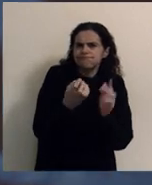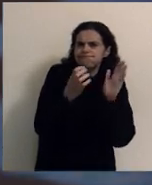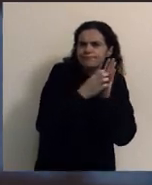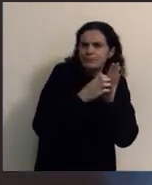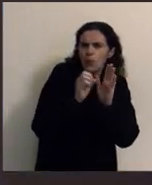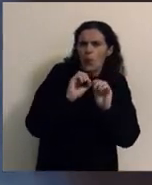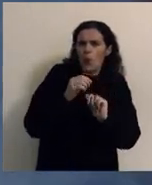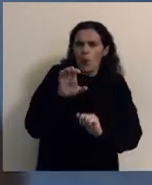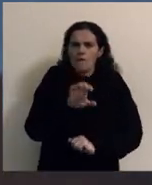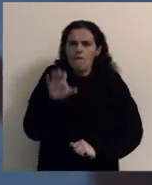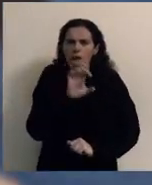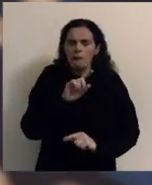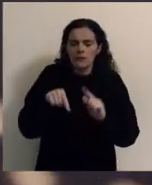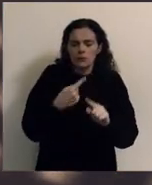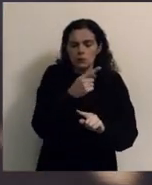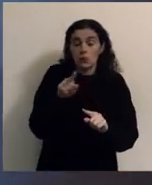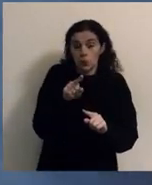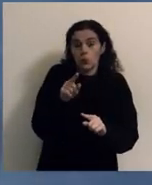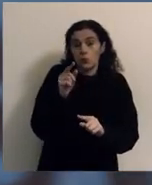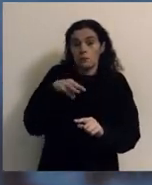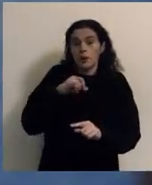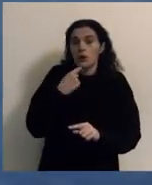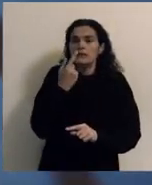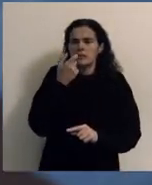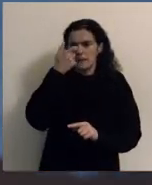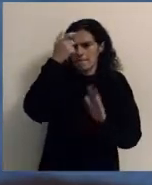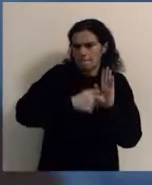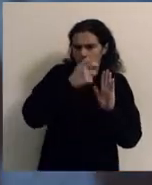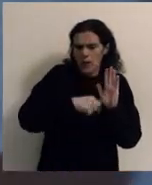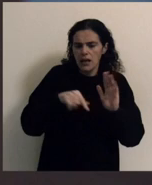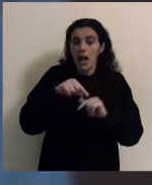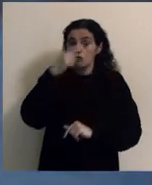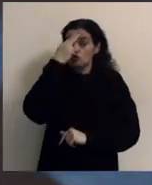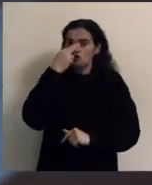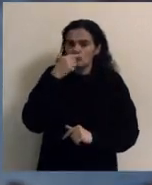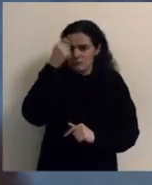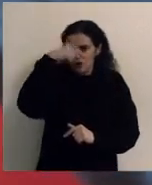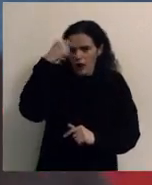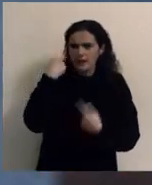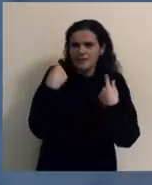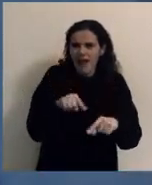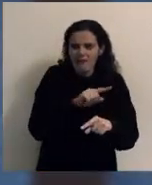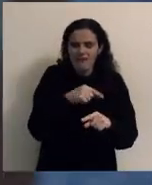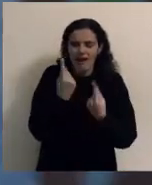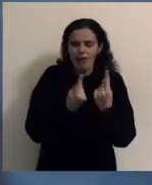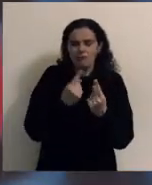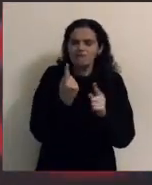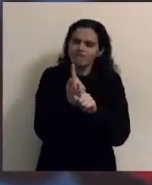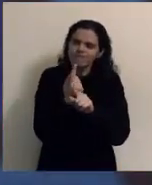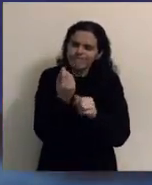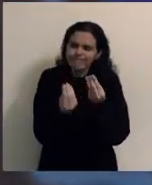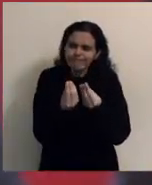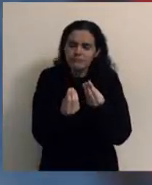figures, or what Miró would call personnage, stars in the background, but some of the figuration is